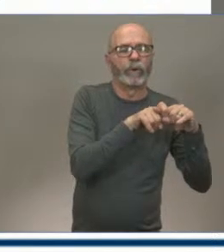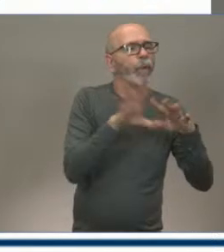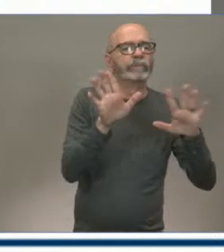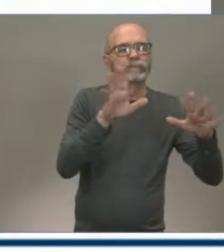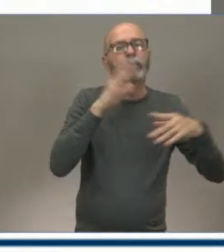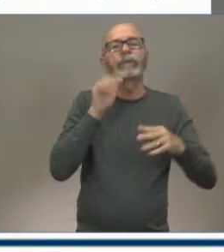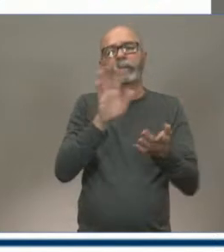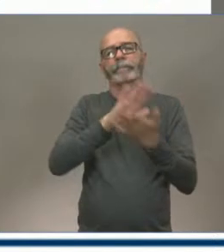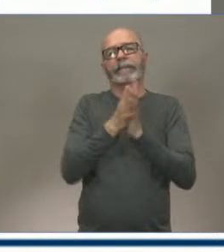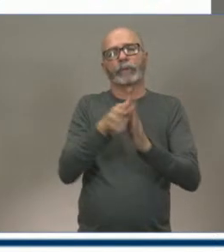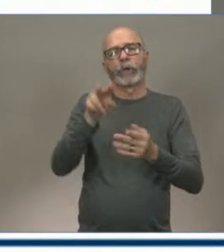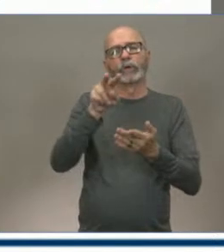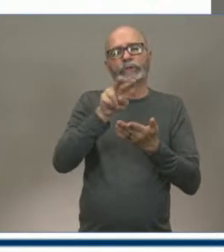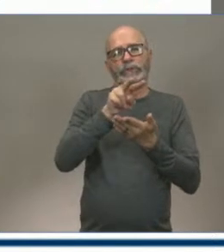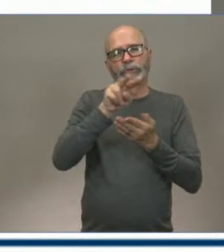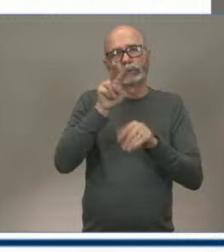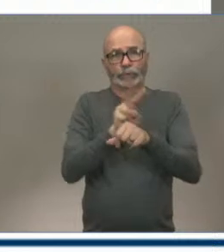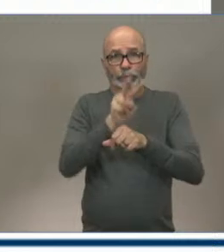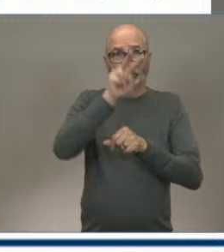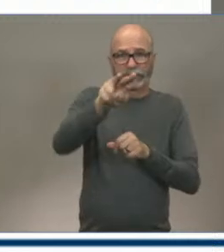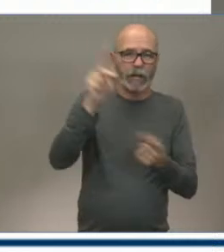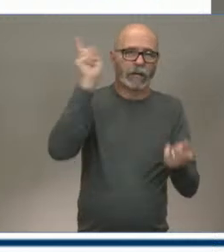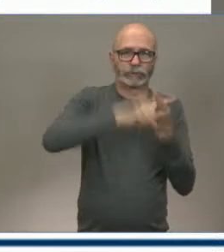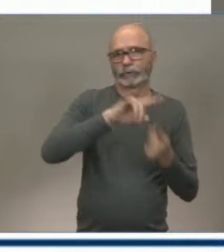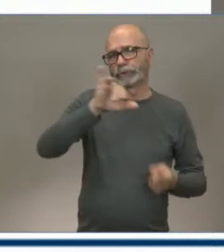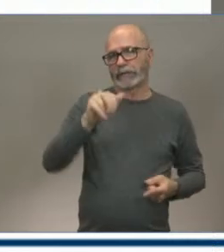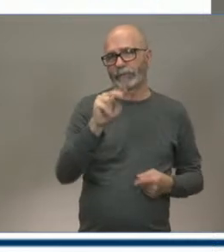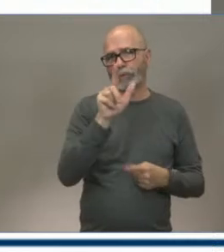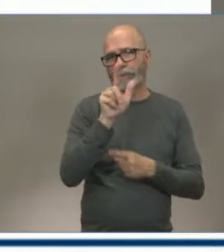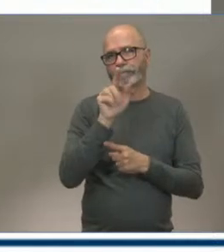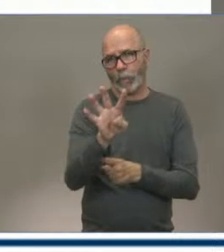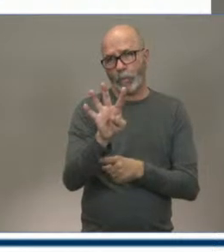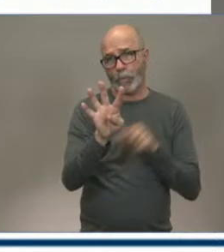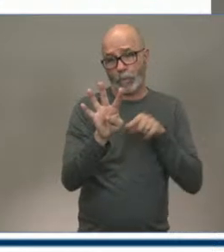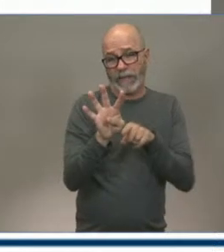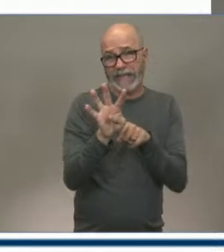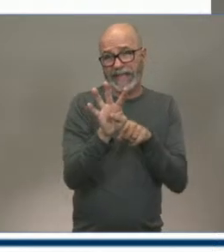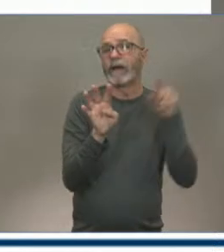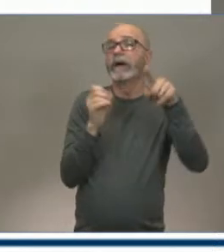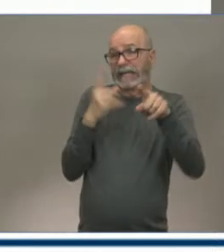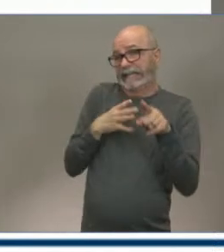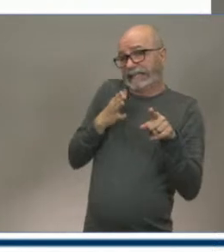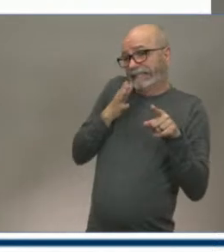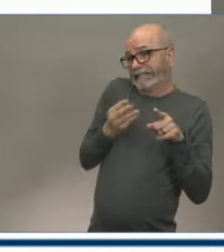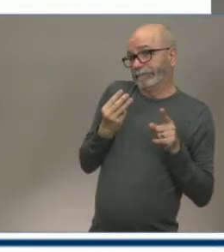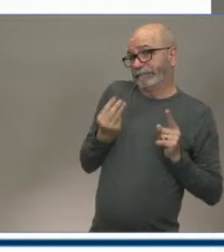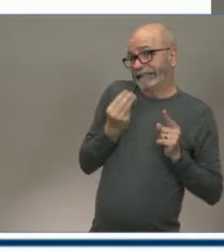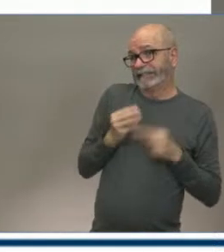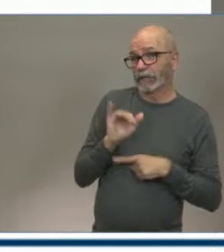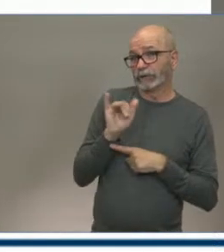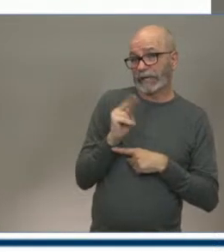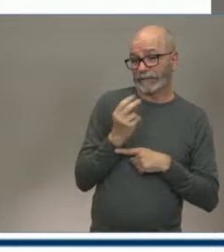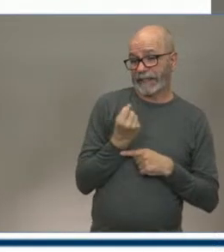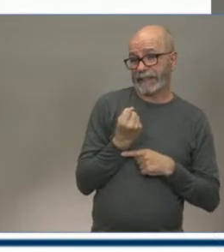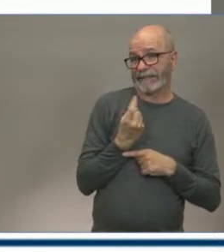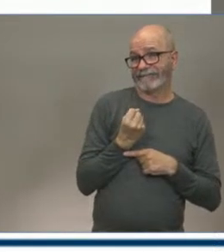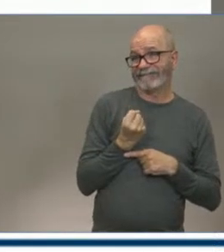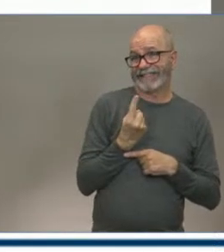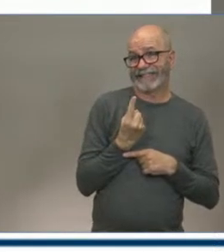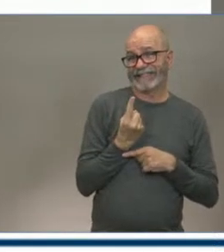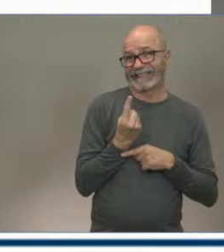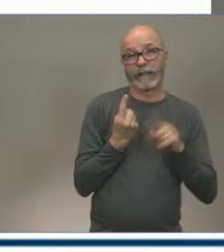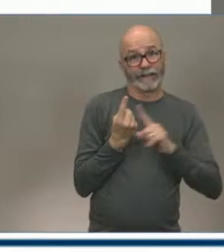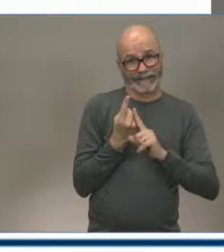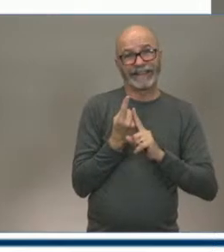few exceptions. As of Monday, this coming Monday, January 11th, the Halifax Casino and the 3 First Nations